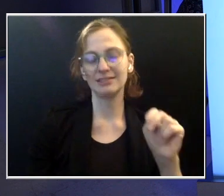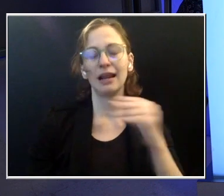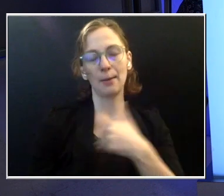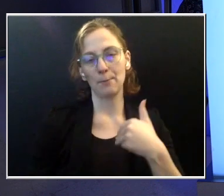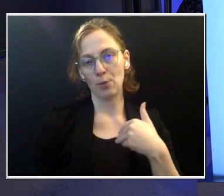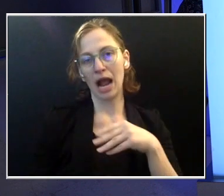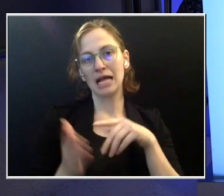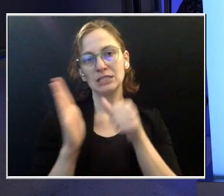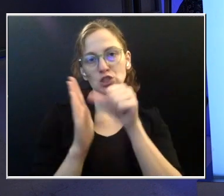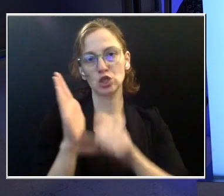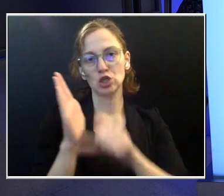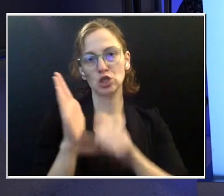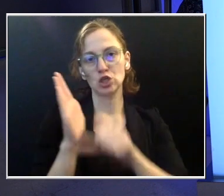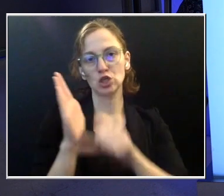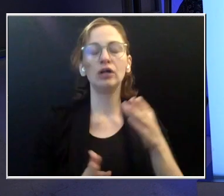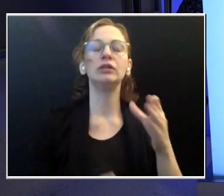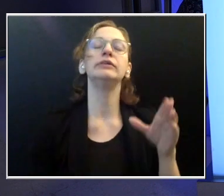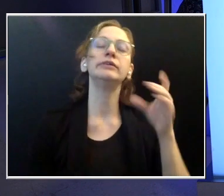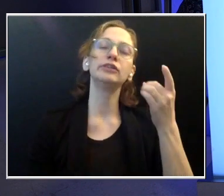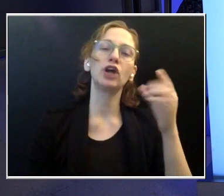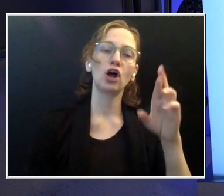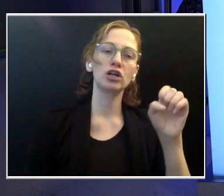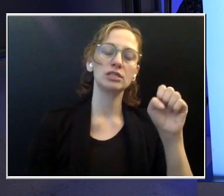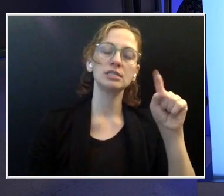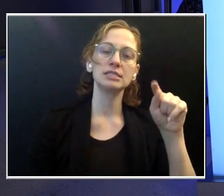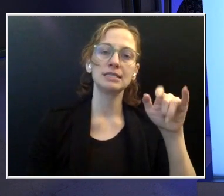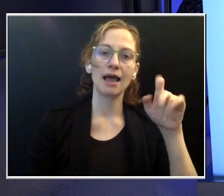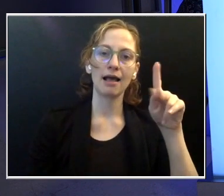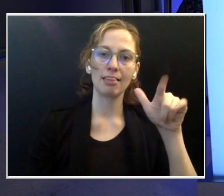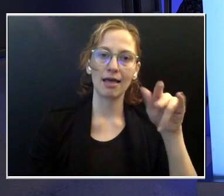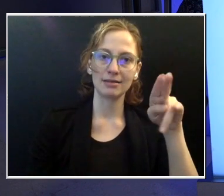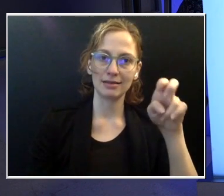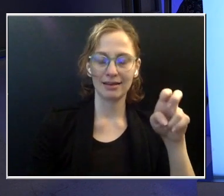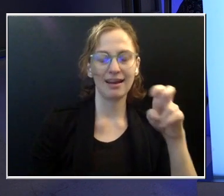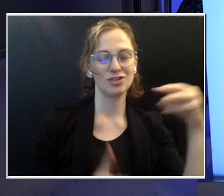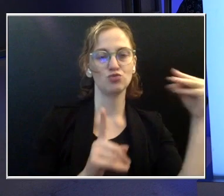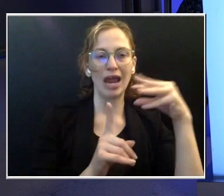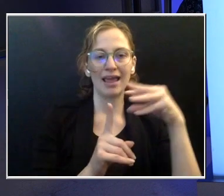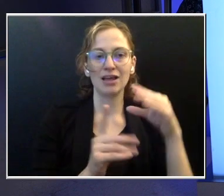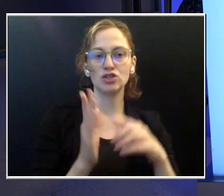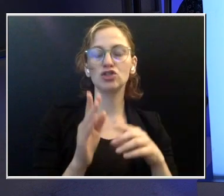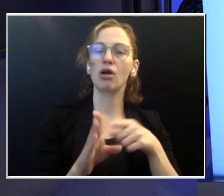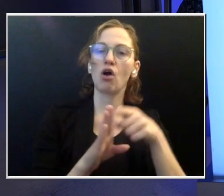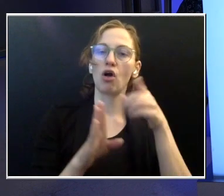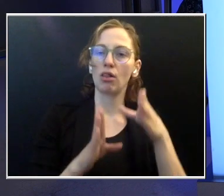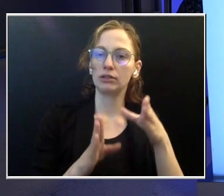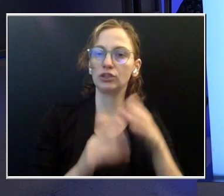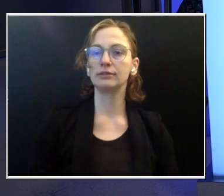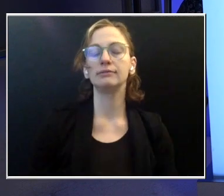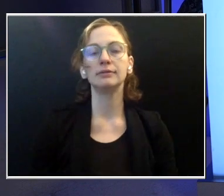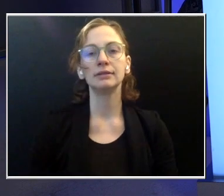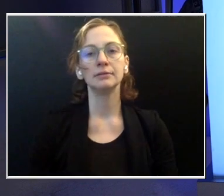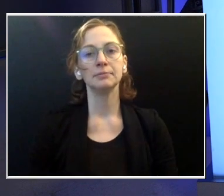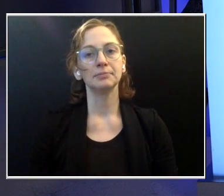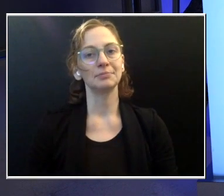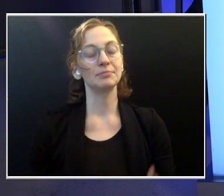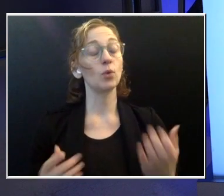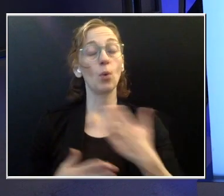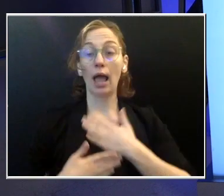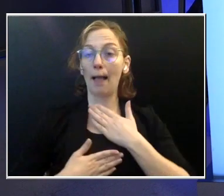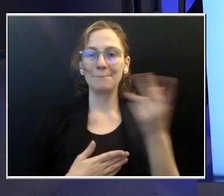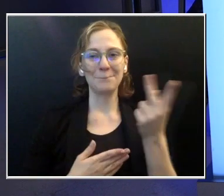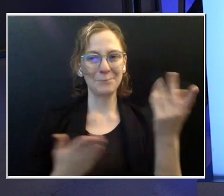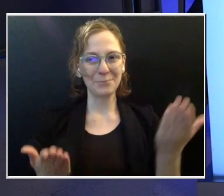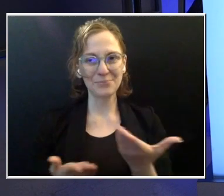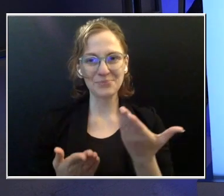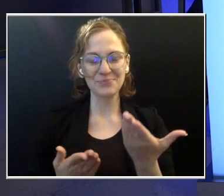oncologist with a special focus on breast cancer. So again, so happy to have all of you here on this Monday. Claudia, I want to start with you. We